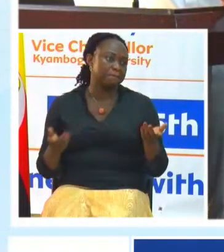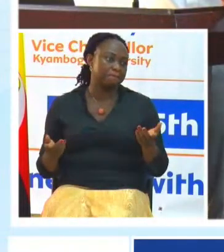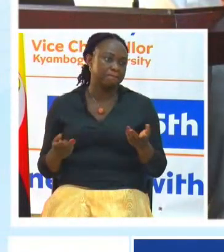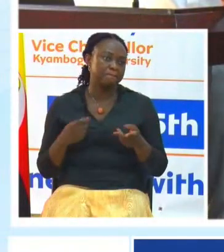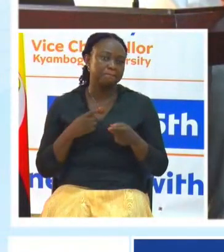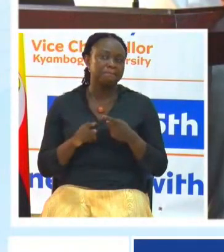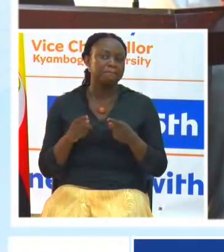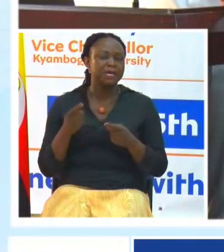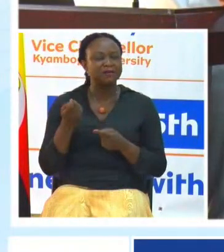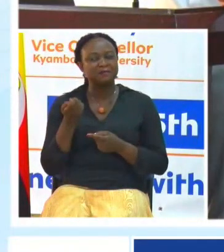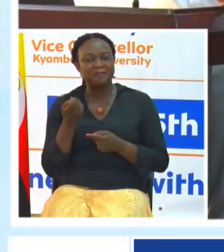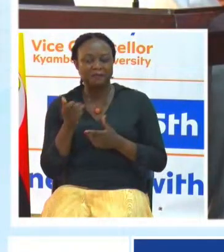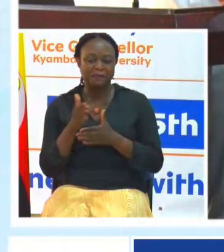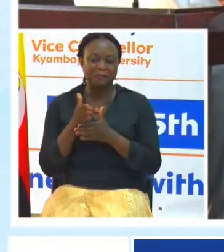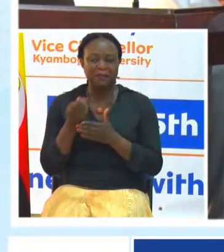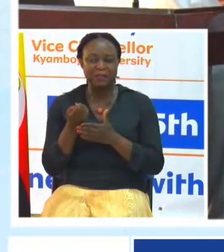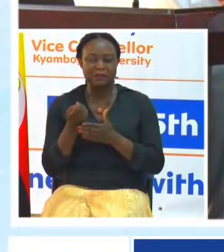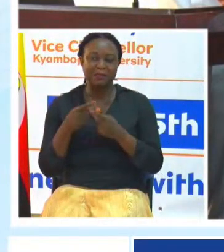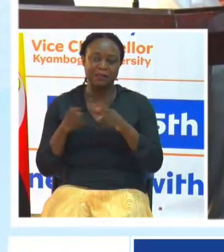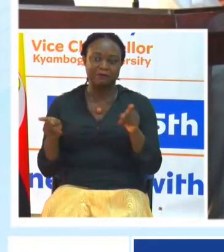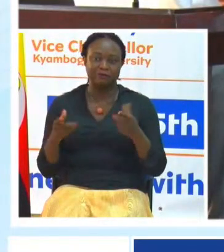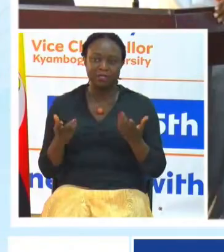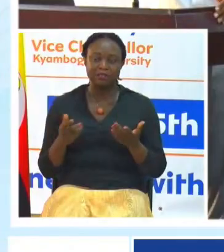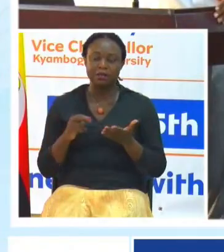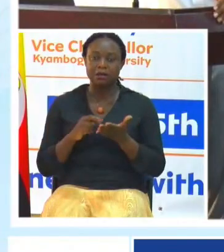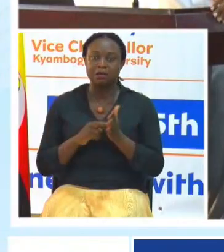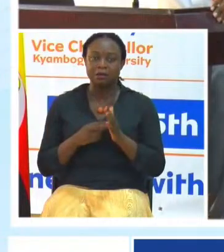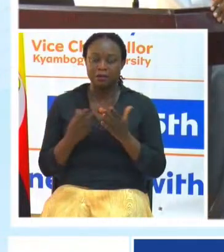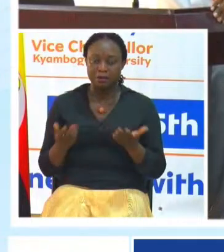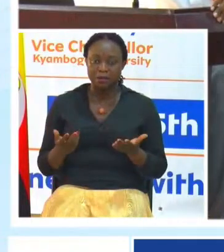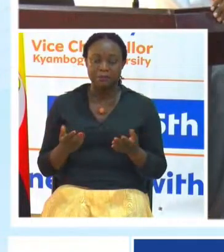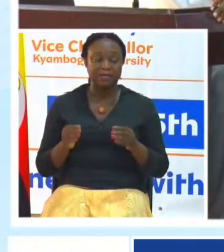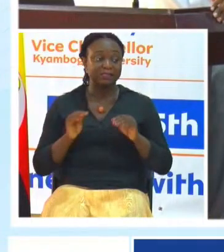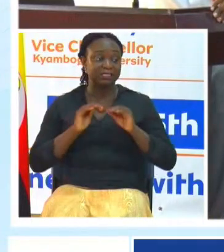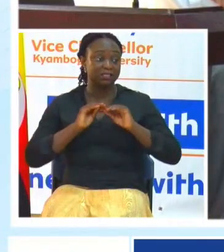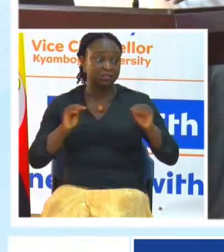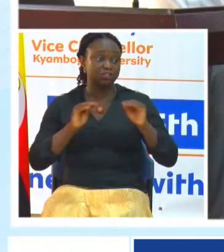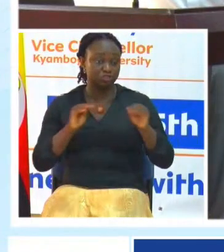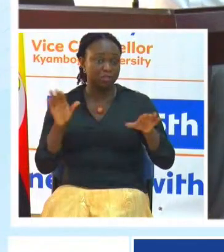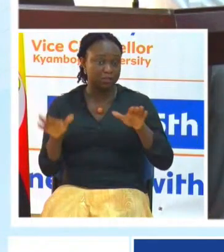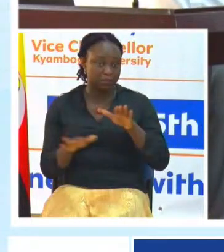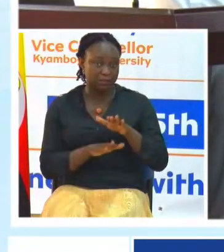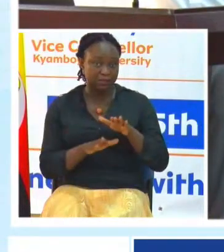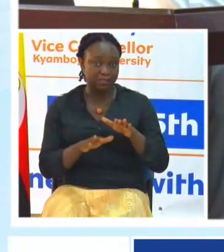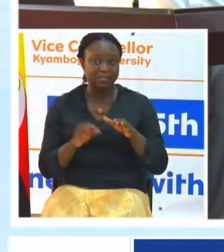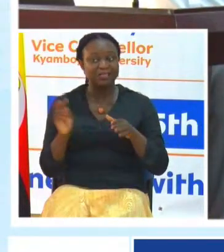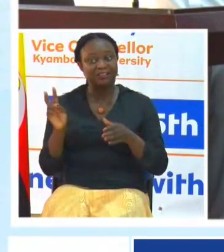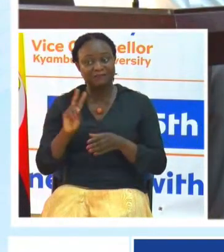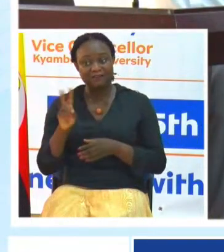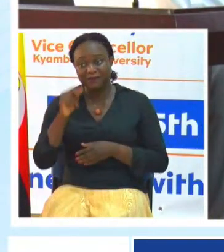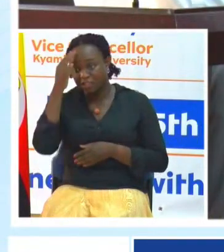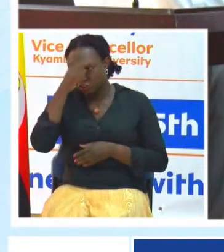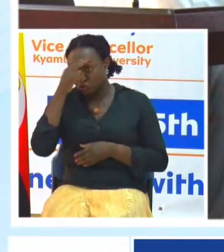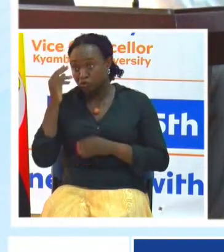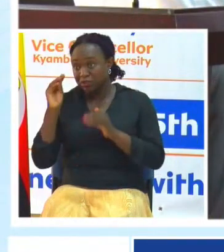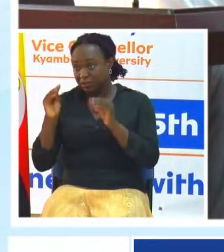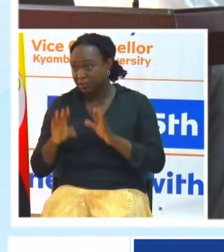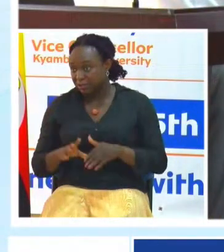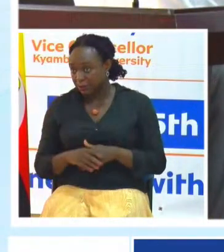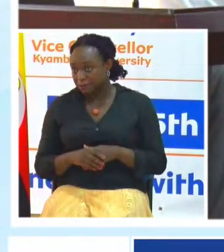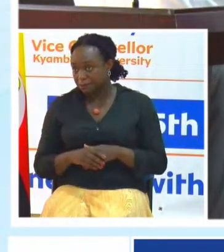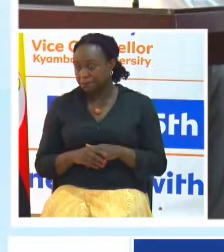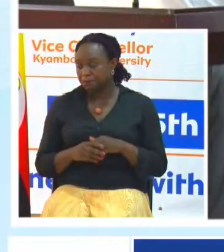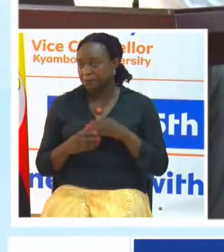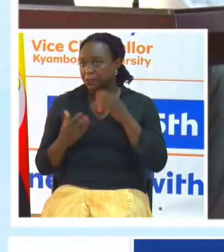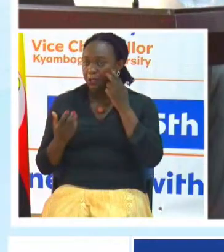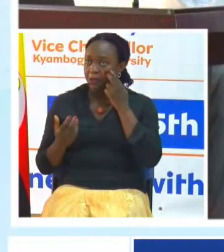they are only different. What I mean by that is a teaching assistant is a student teacher. So like the way you